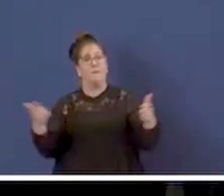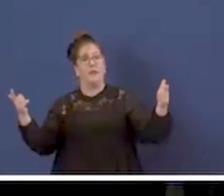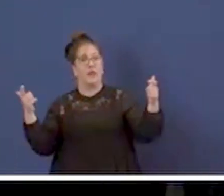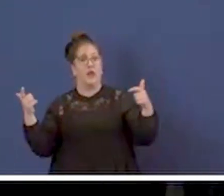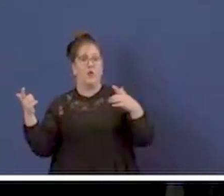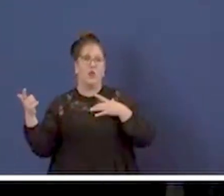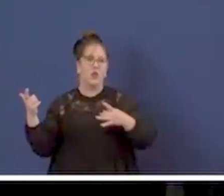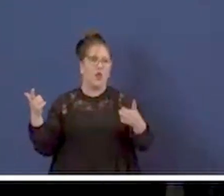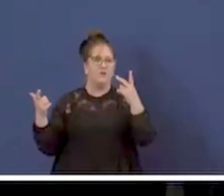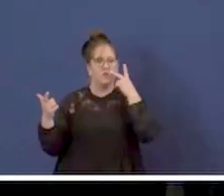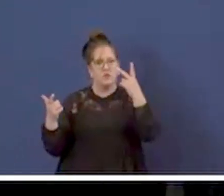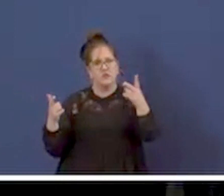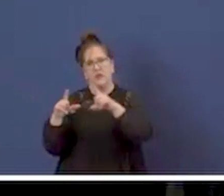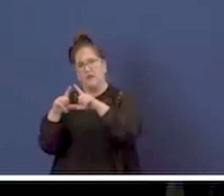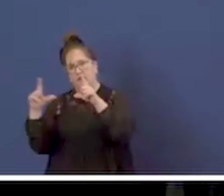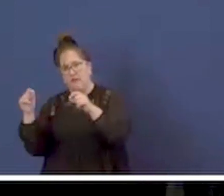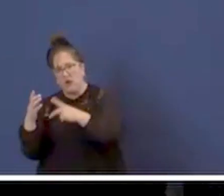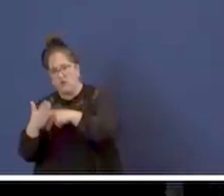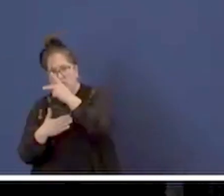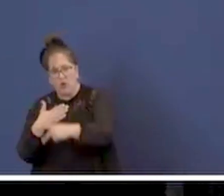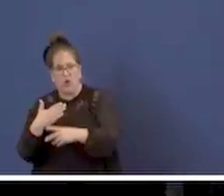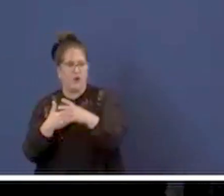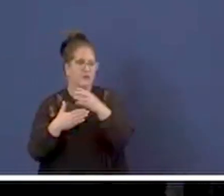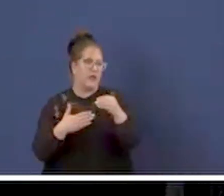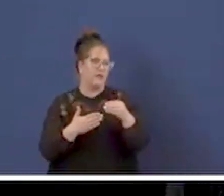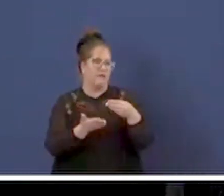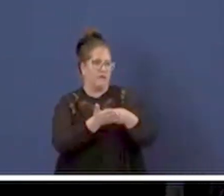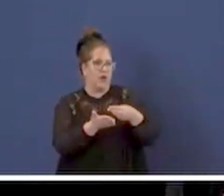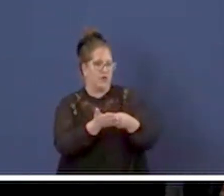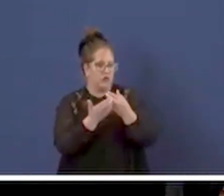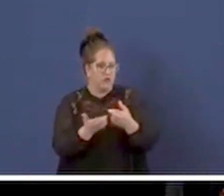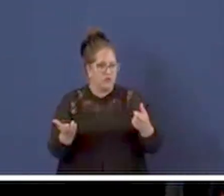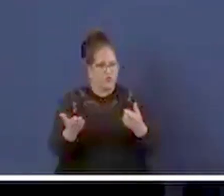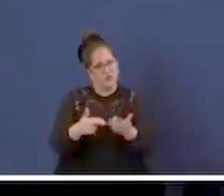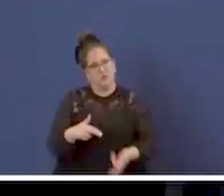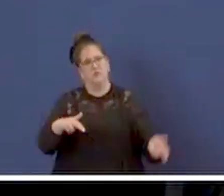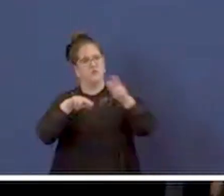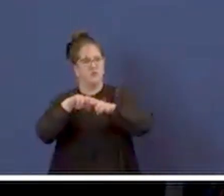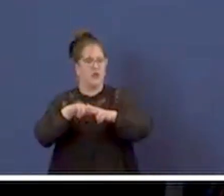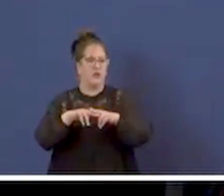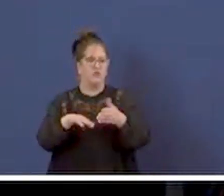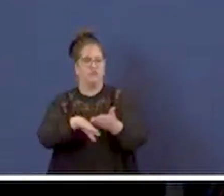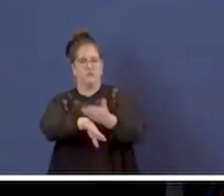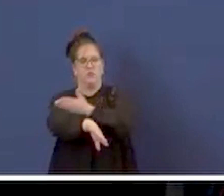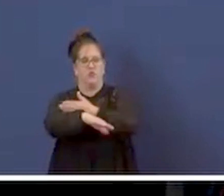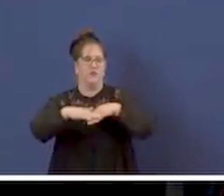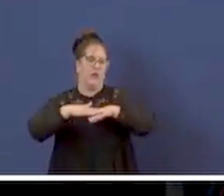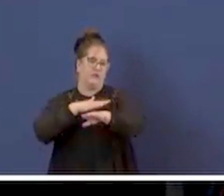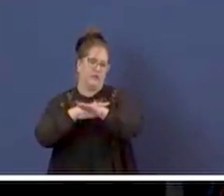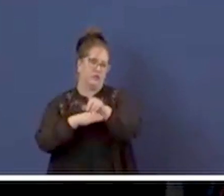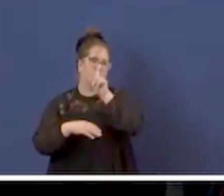funding sources and voucher programs review parameters to improve access and meet the